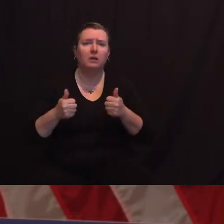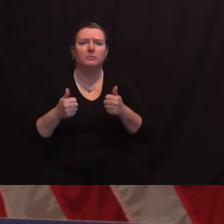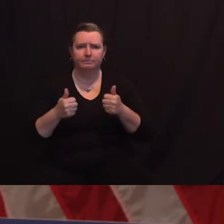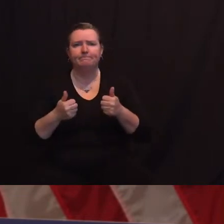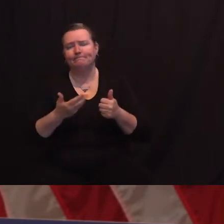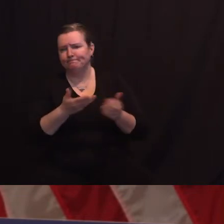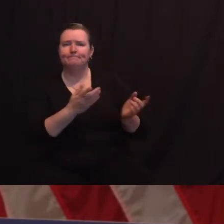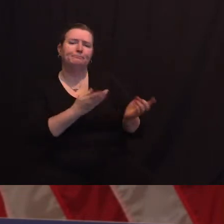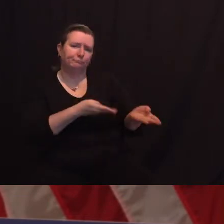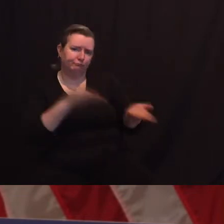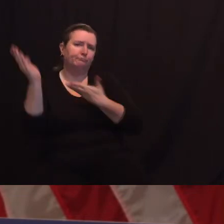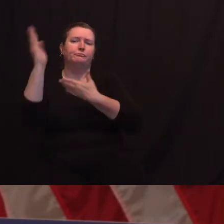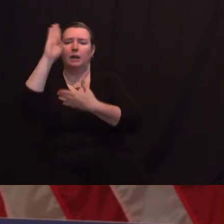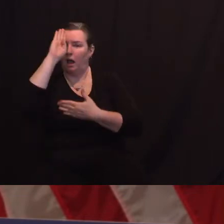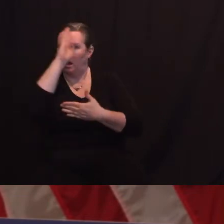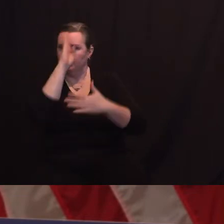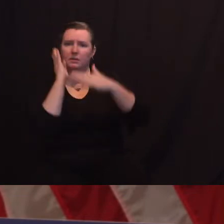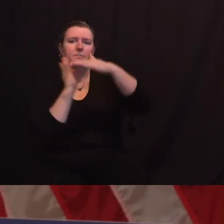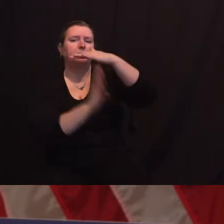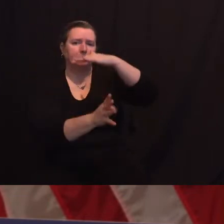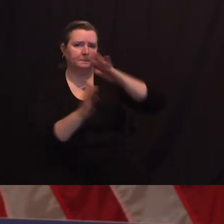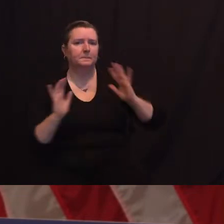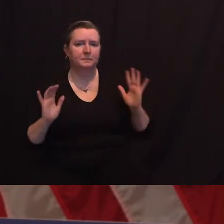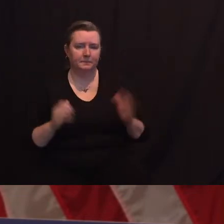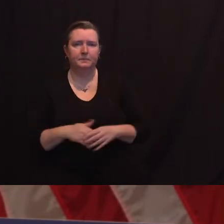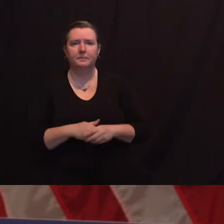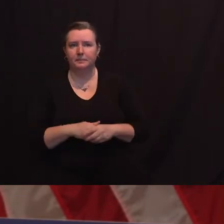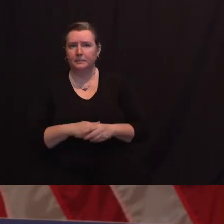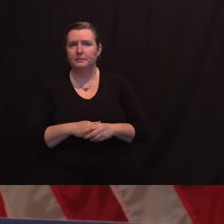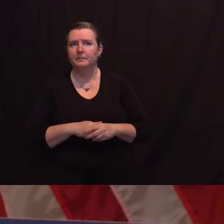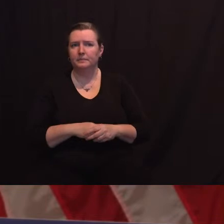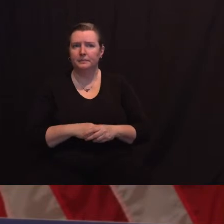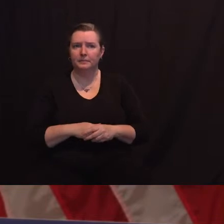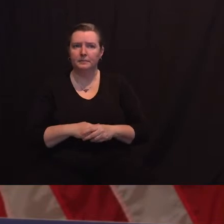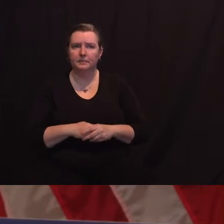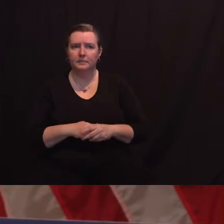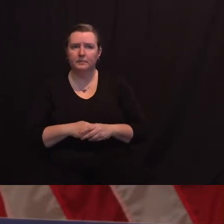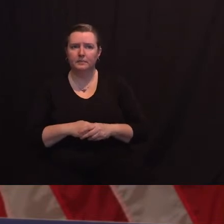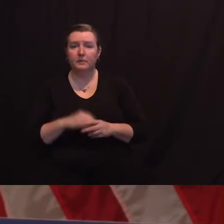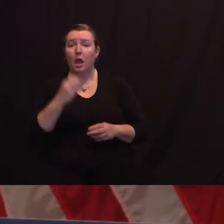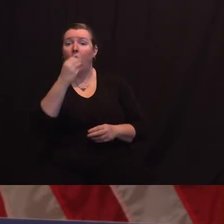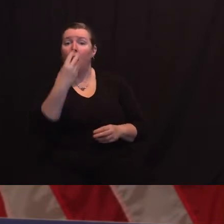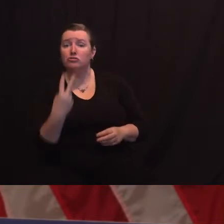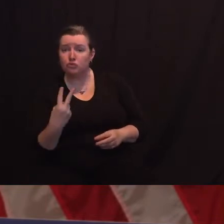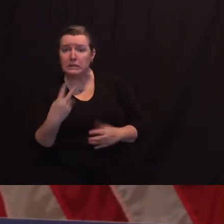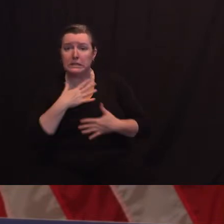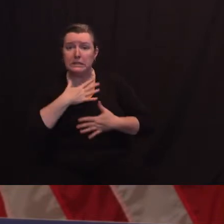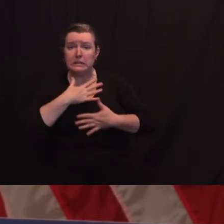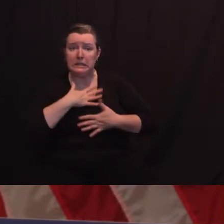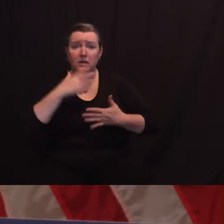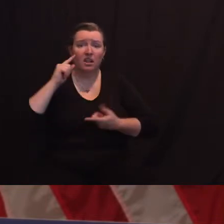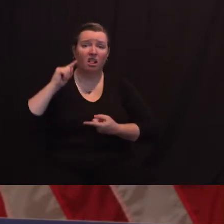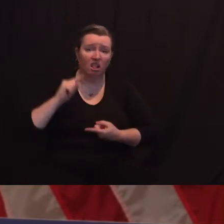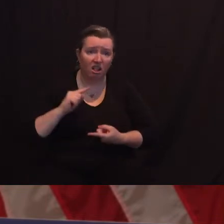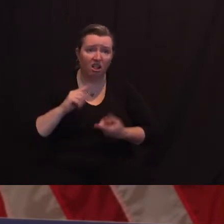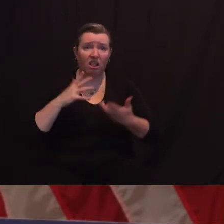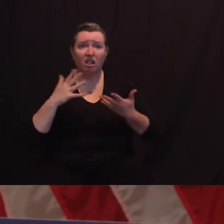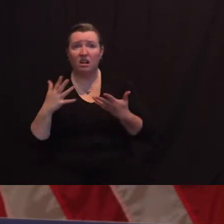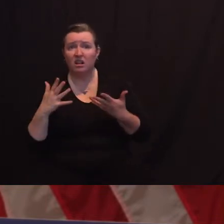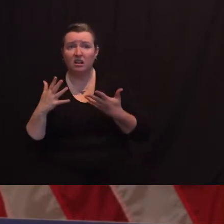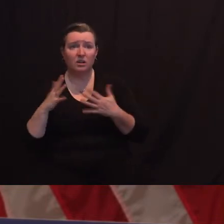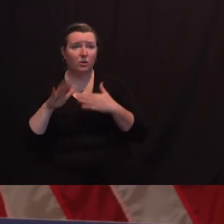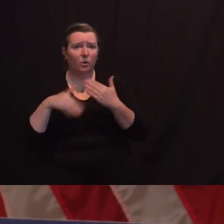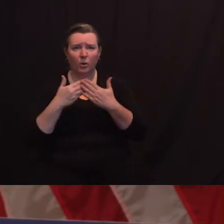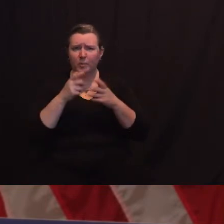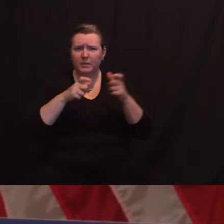institution. And then there's a clinical decision. As the commissioner mentioned, O2 saturation is one piece of it, but I don't know that all people are being monitored at home with O2 saturation